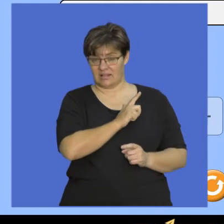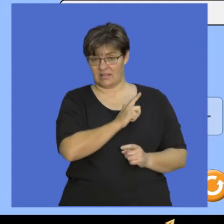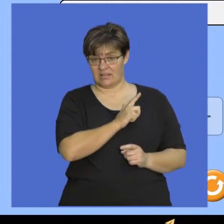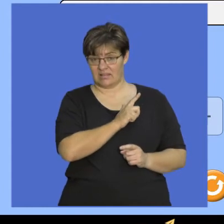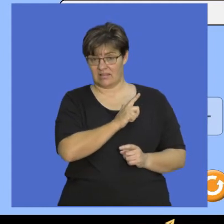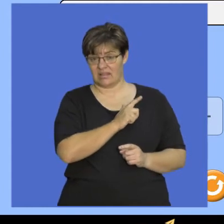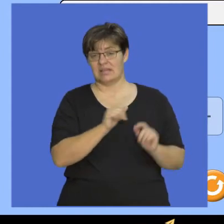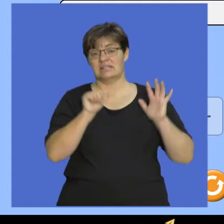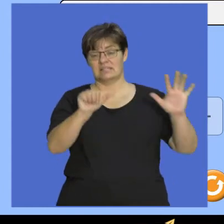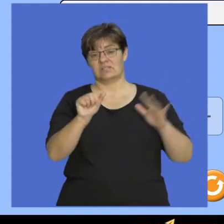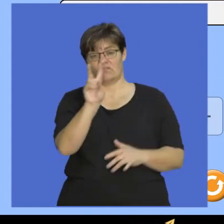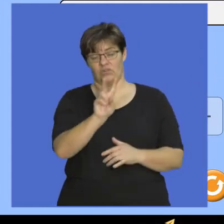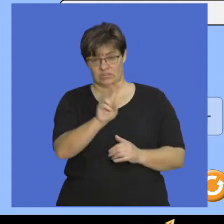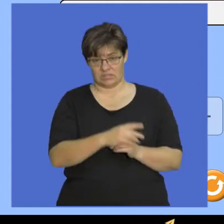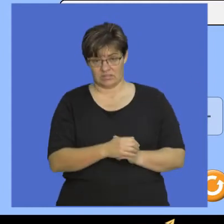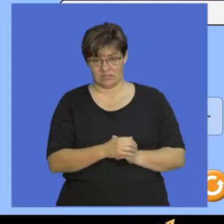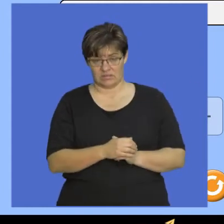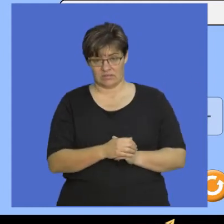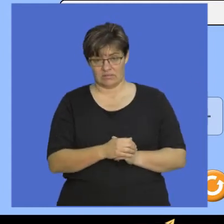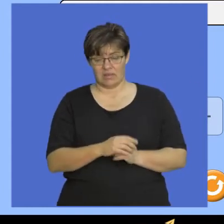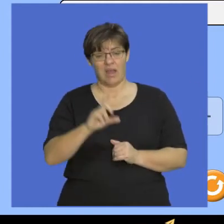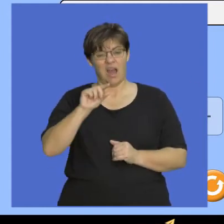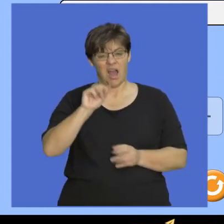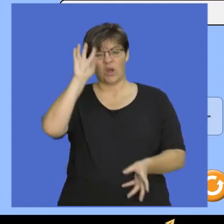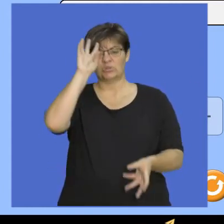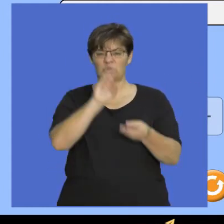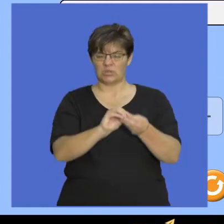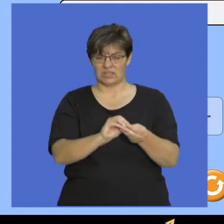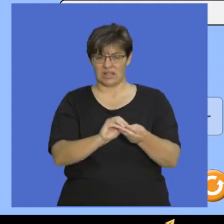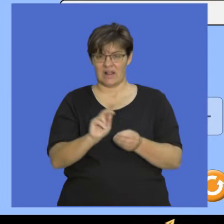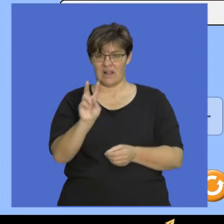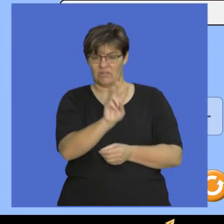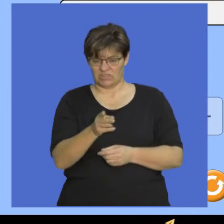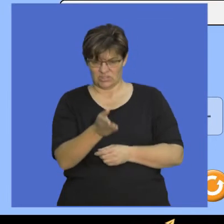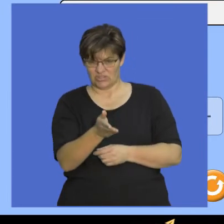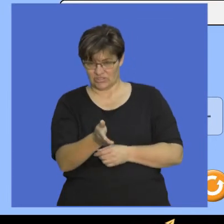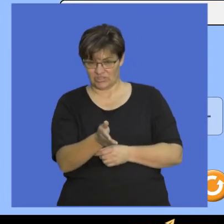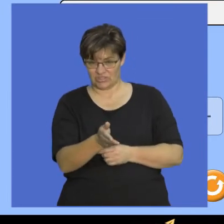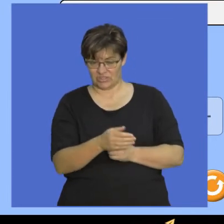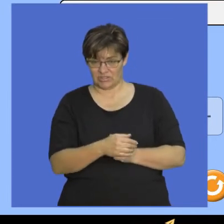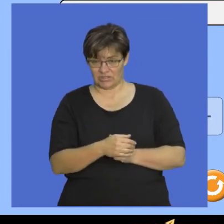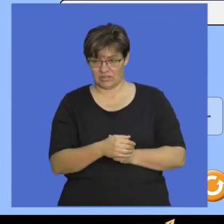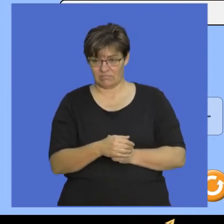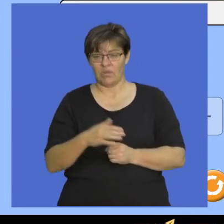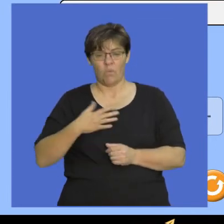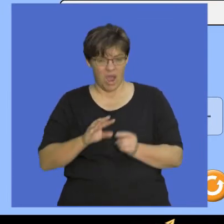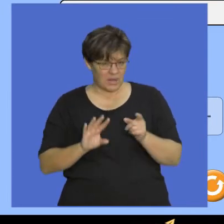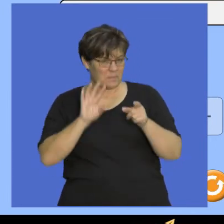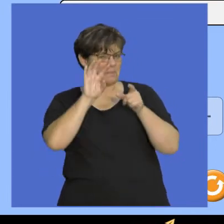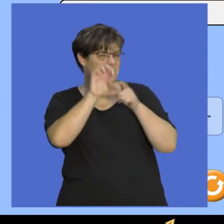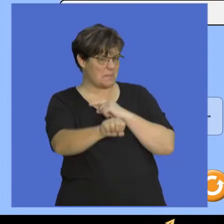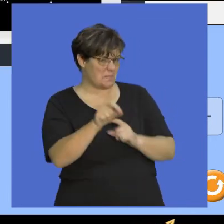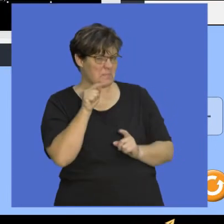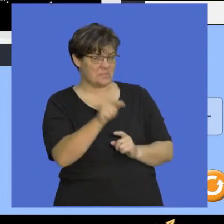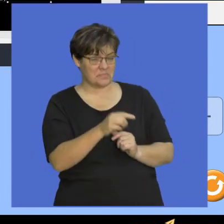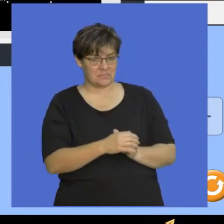an indication that also it's 6 volts. But there's something very interesting about the total voltage in this circuit. which is